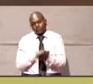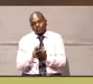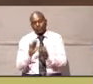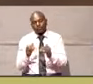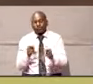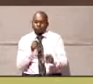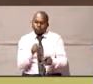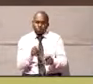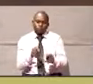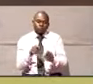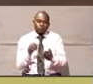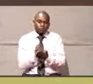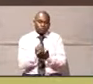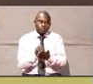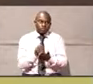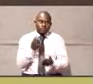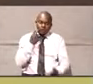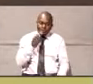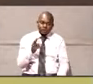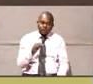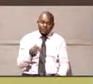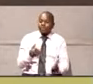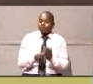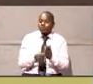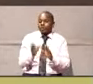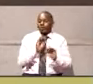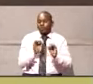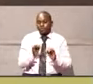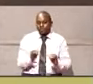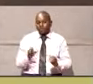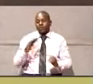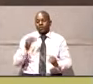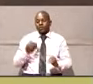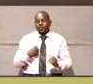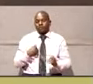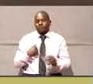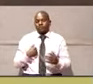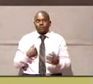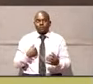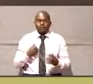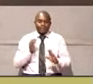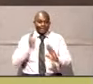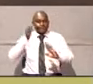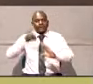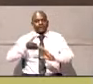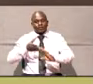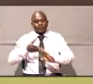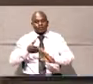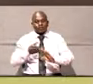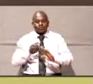been happening. So I do not see any problem with management retaining